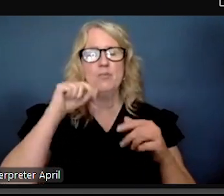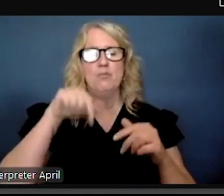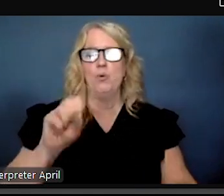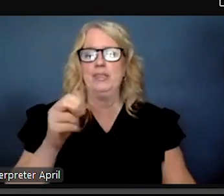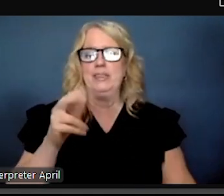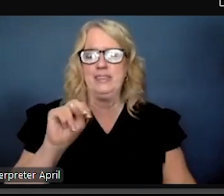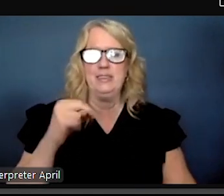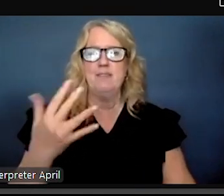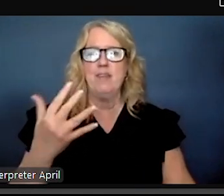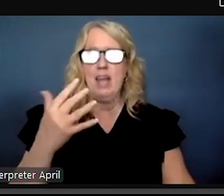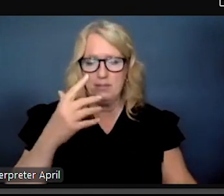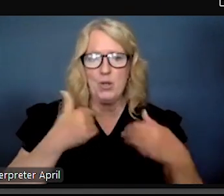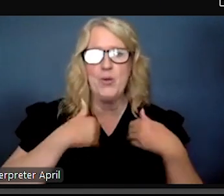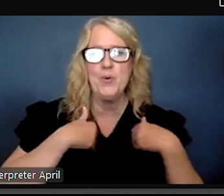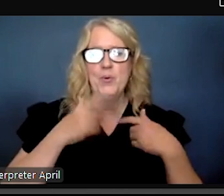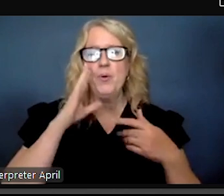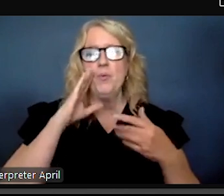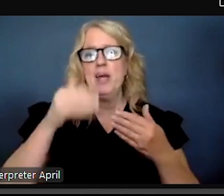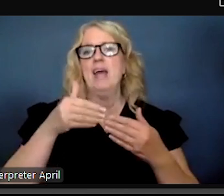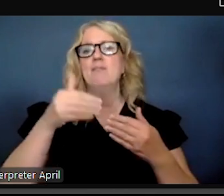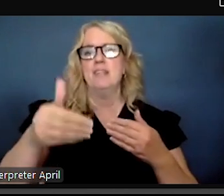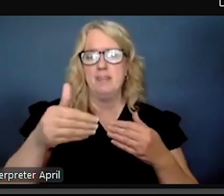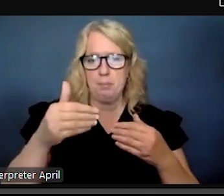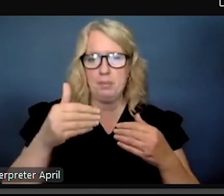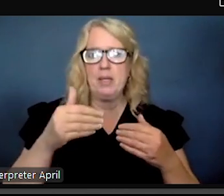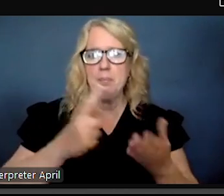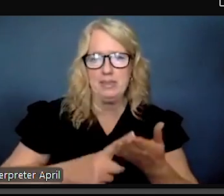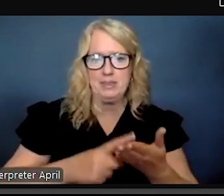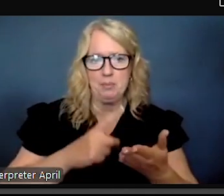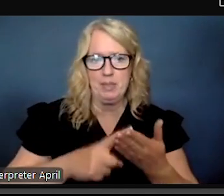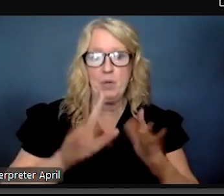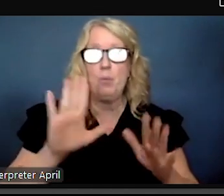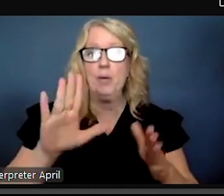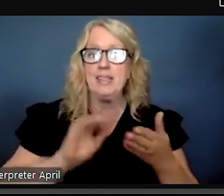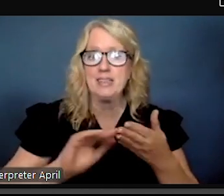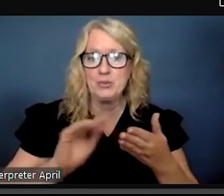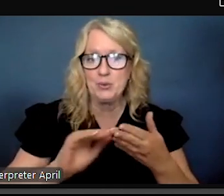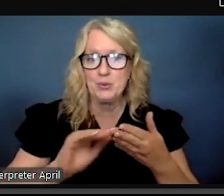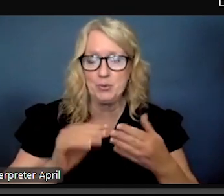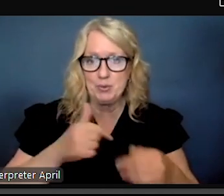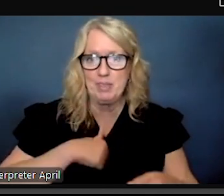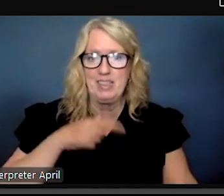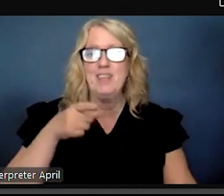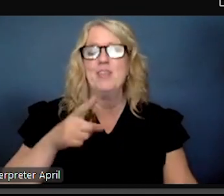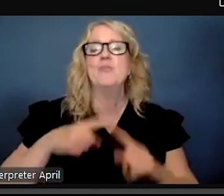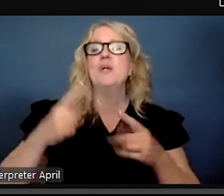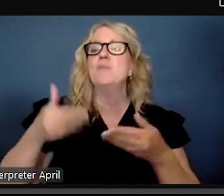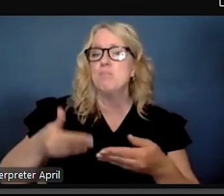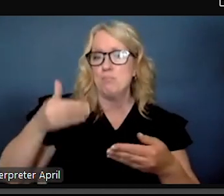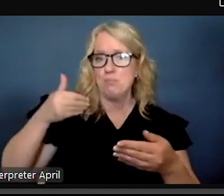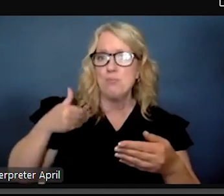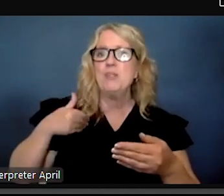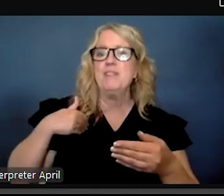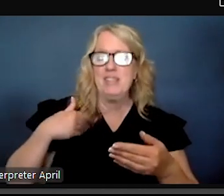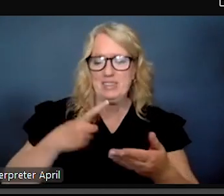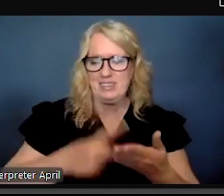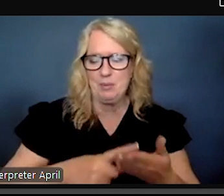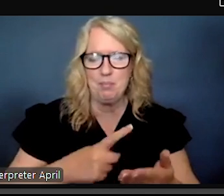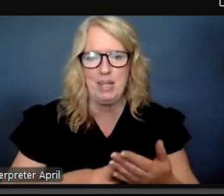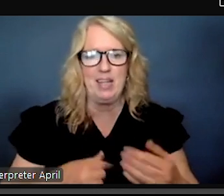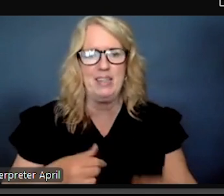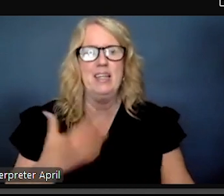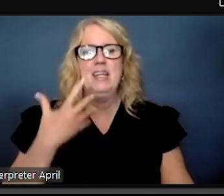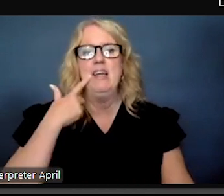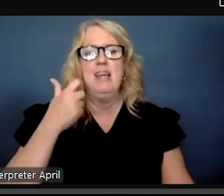5, and we do have an upcoming debate, or excuse me, this was the previous debate on